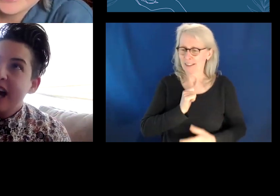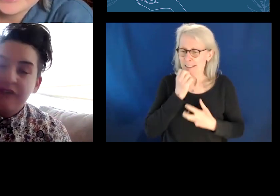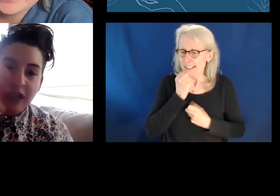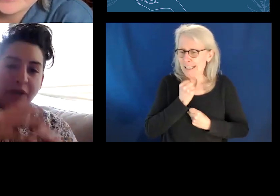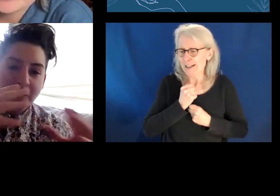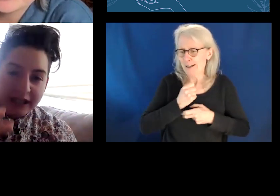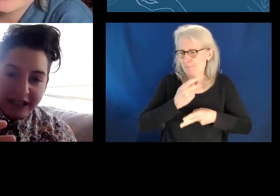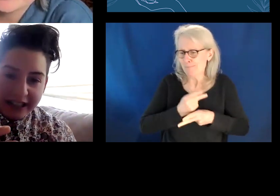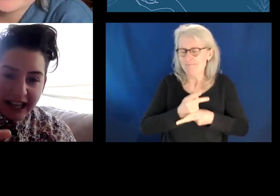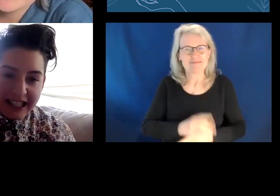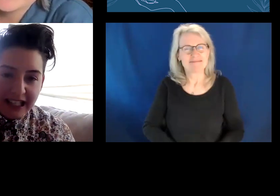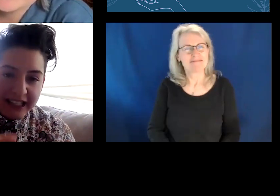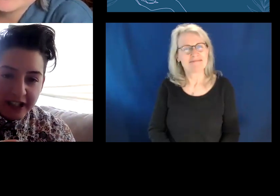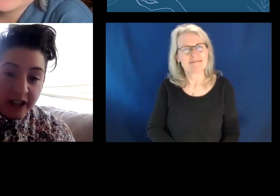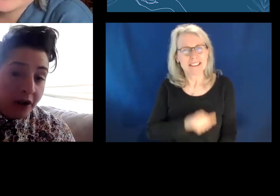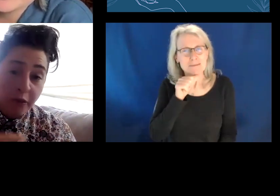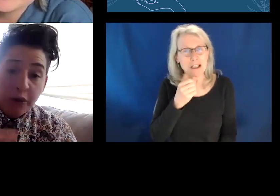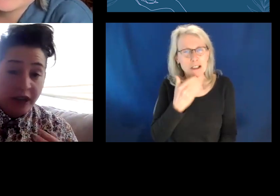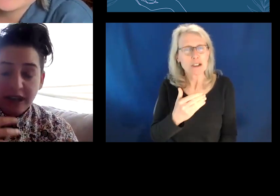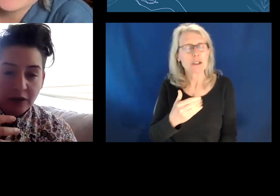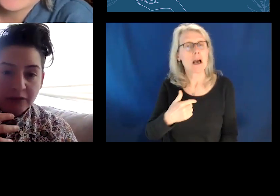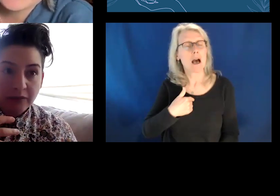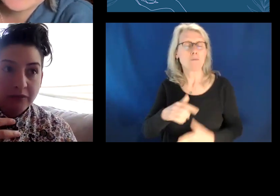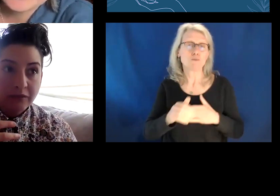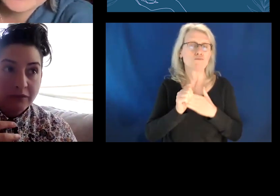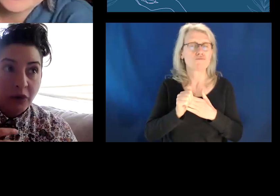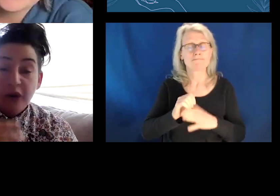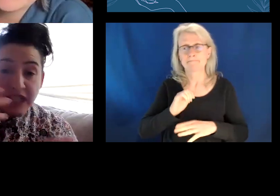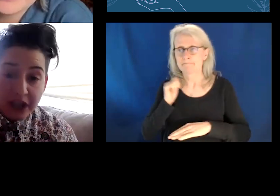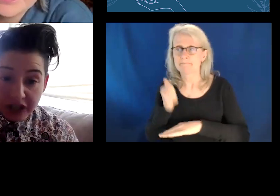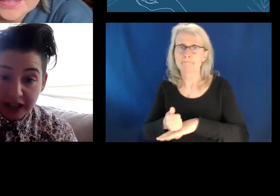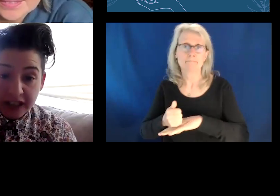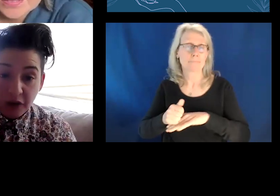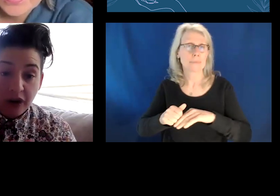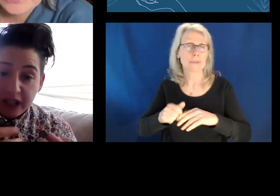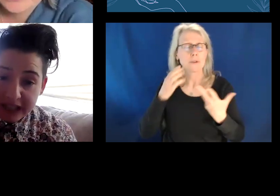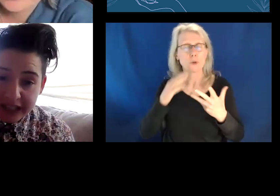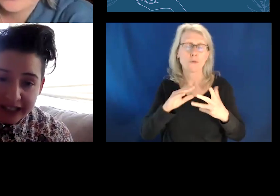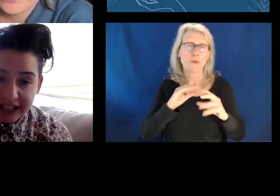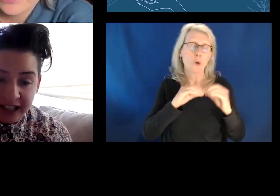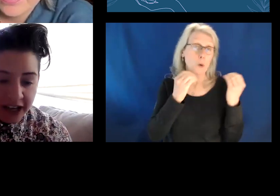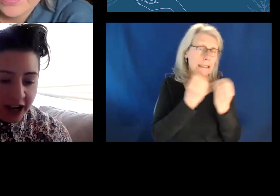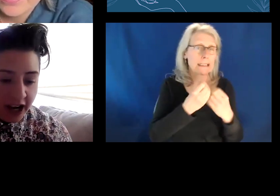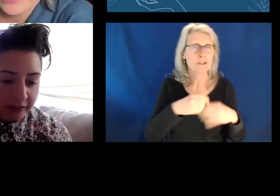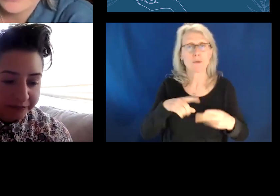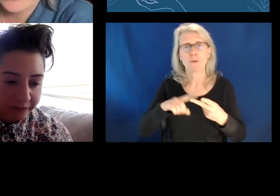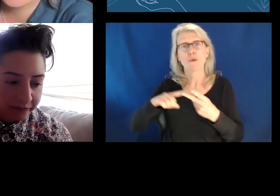that I have implemented as a leader, both like, you know, organizationally or artistically,